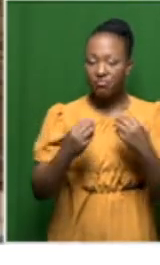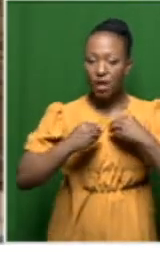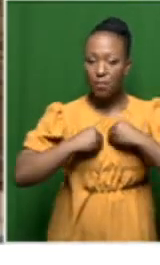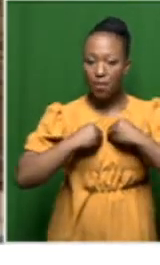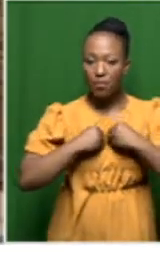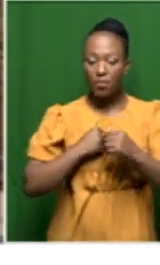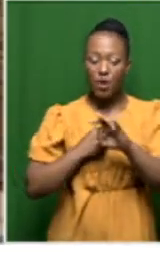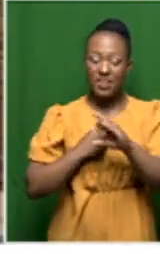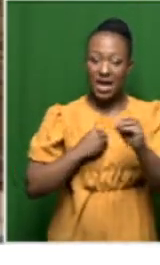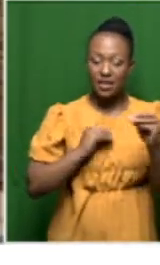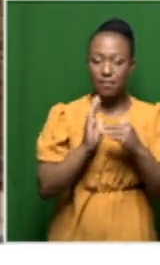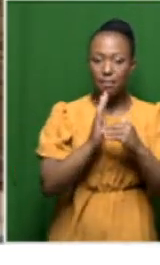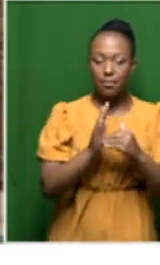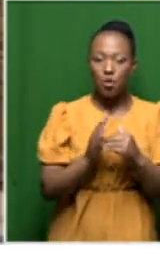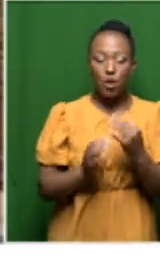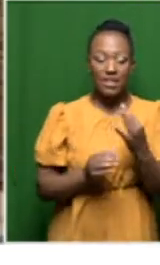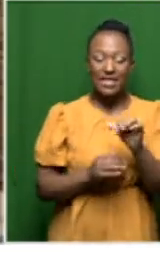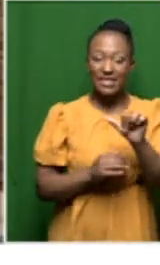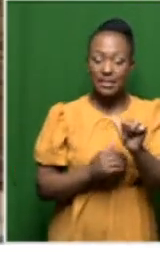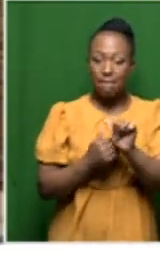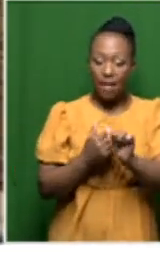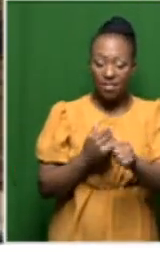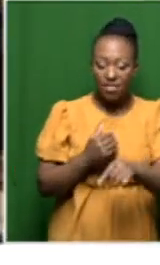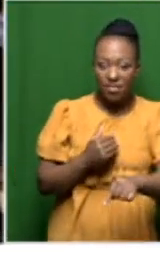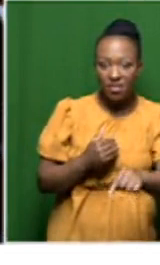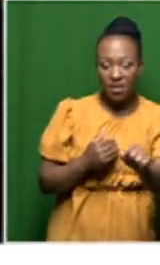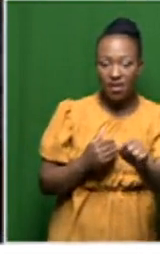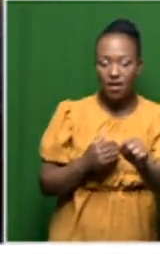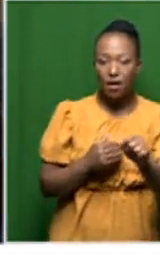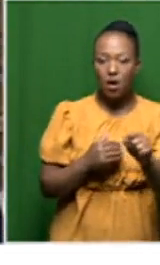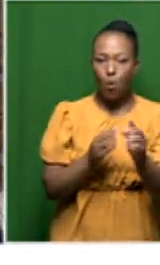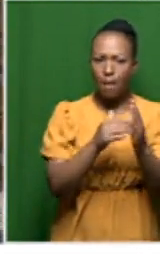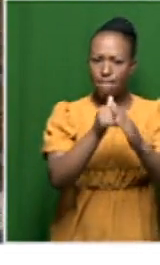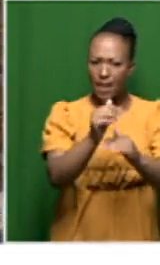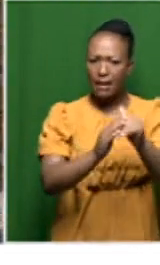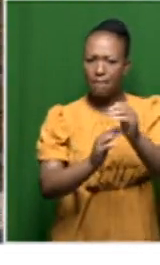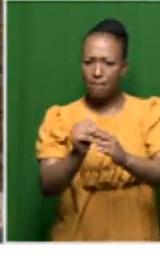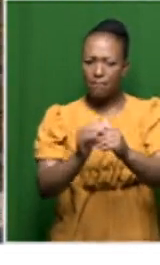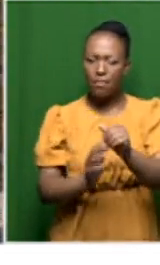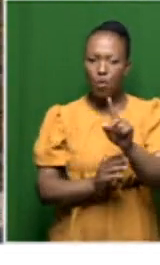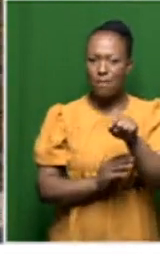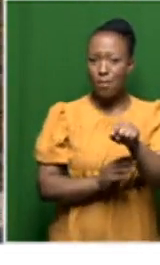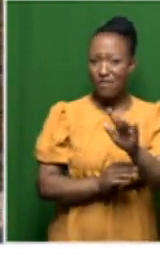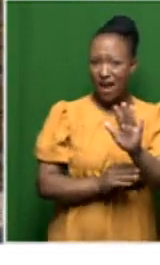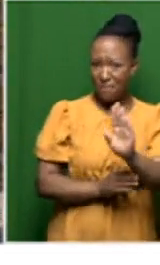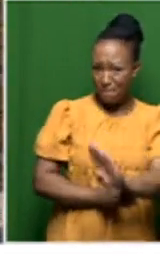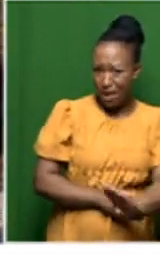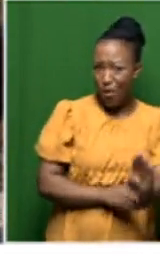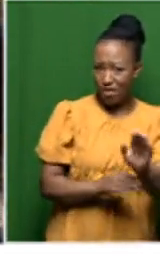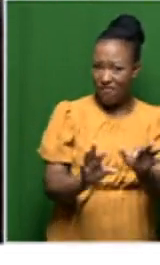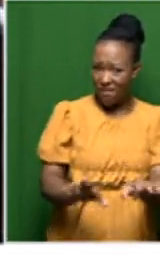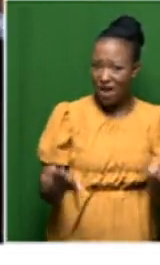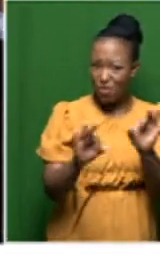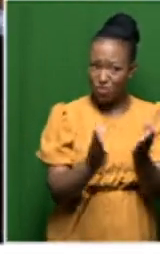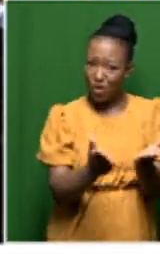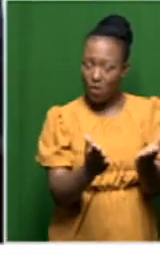undervalued at less than 3 million, in 36 months, it will have a development and a value of just more than 1.5 billion. So that's